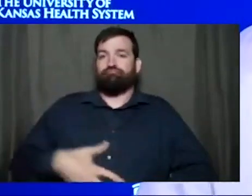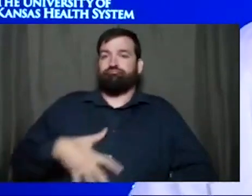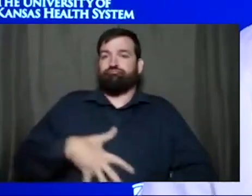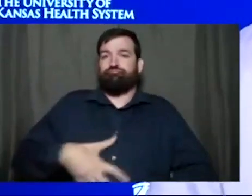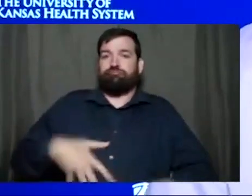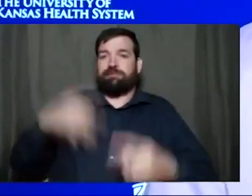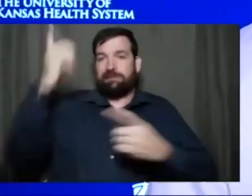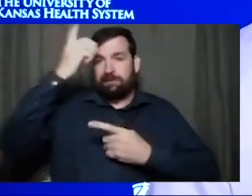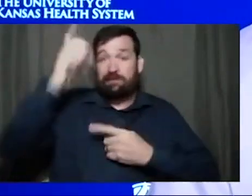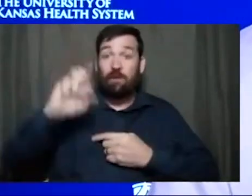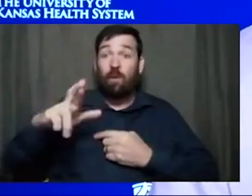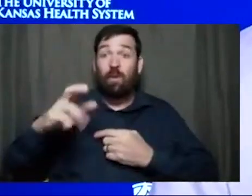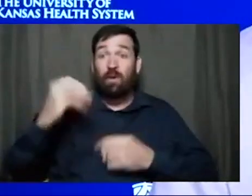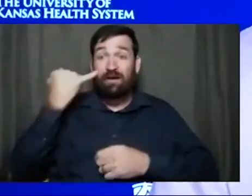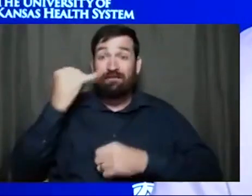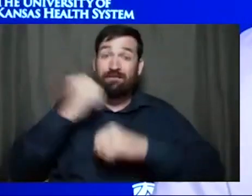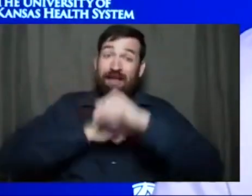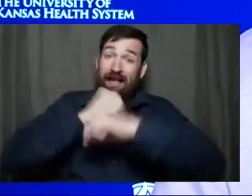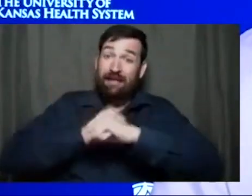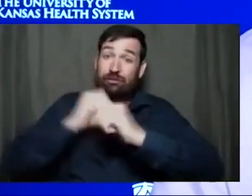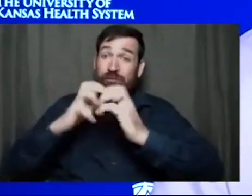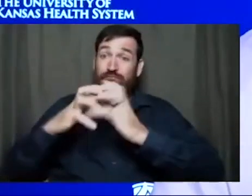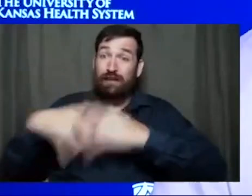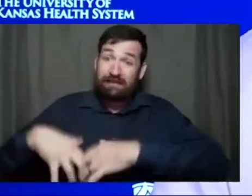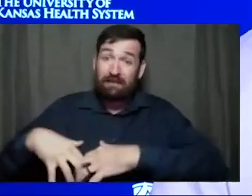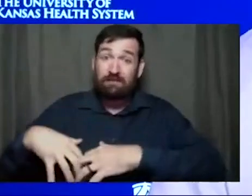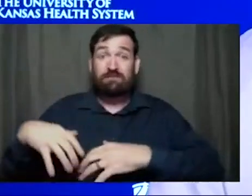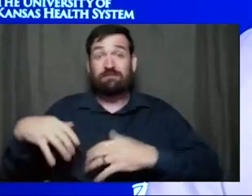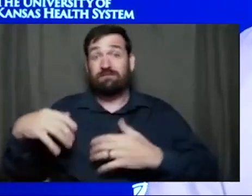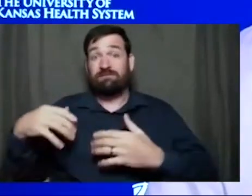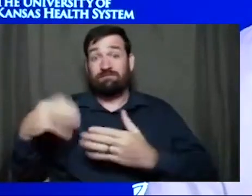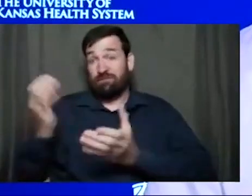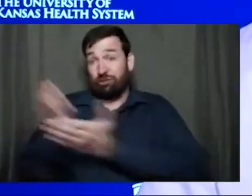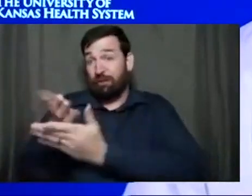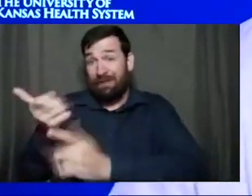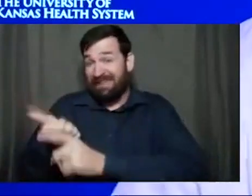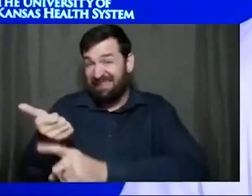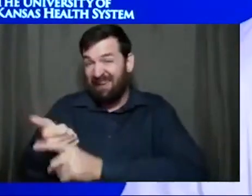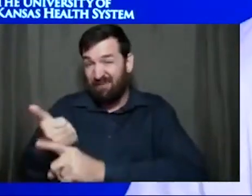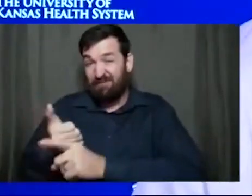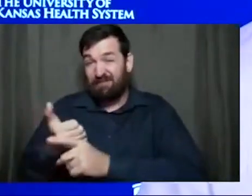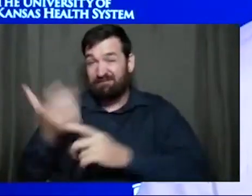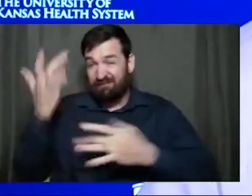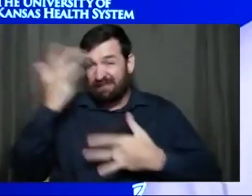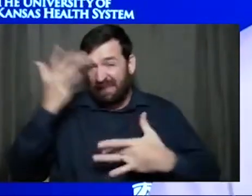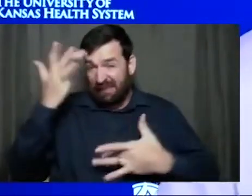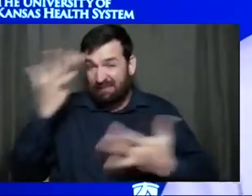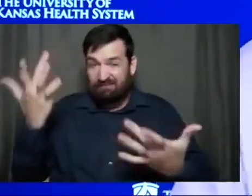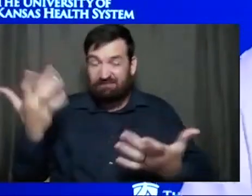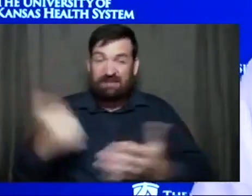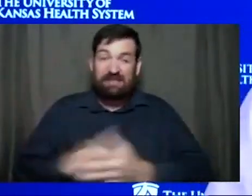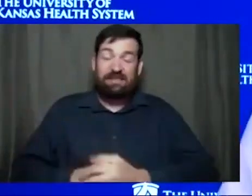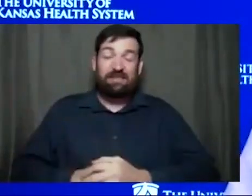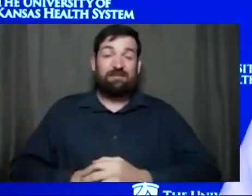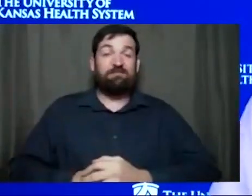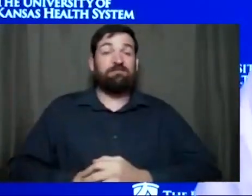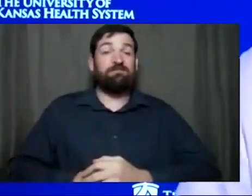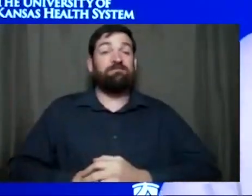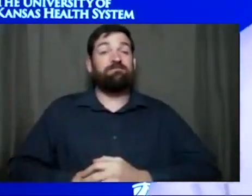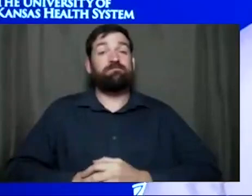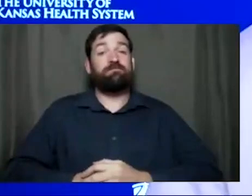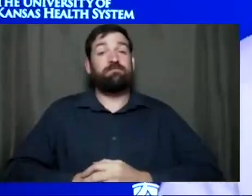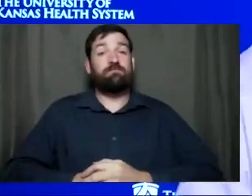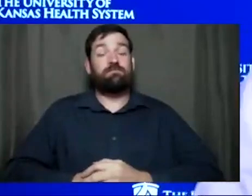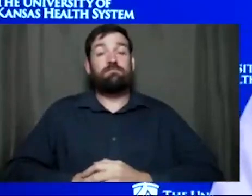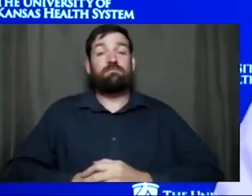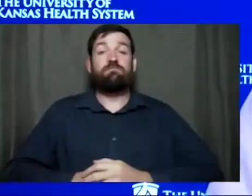down and the ship gets a gastrointestinal infection that goes throughout the ship. I think cruise ships